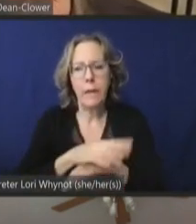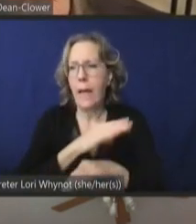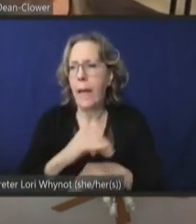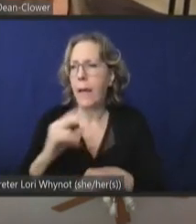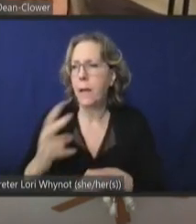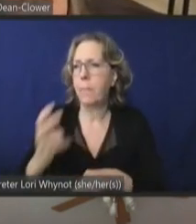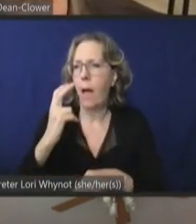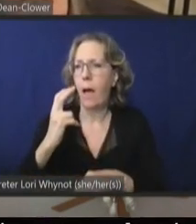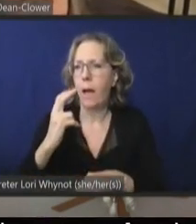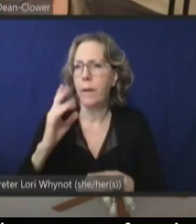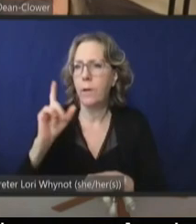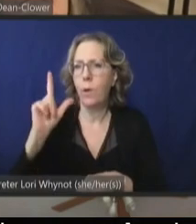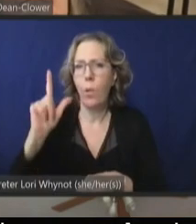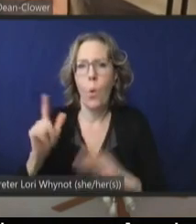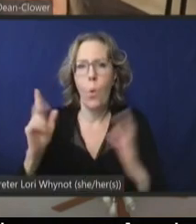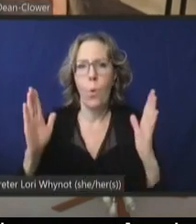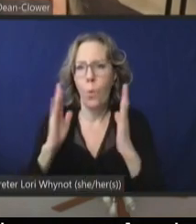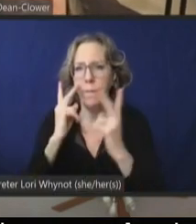Vision Day?